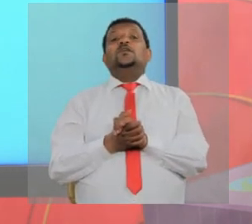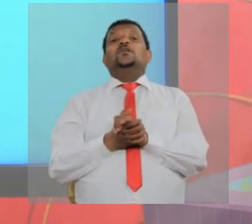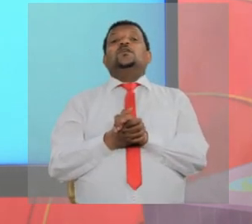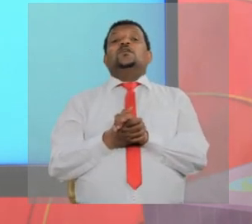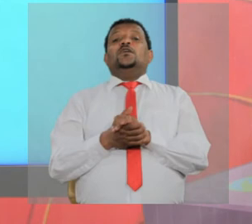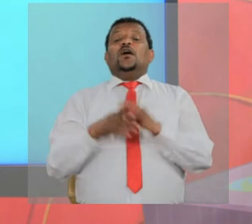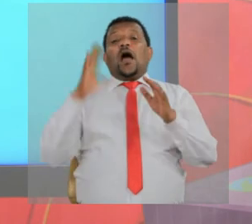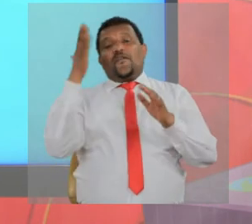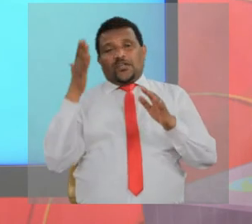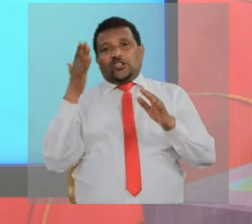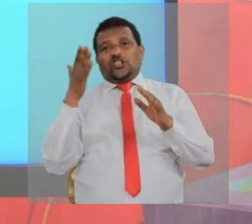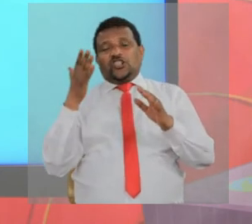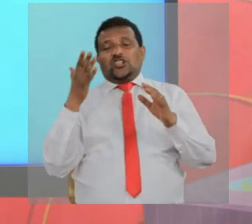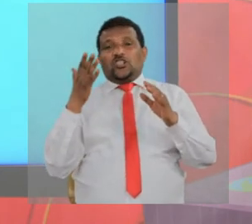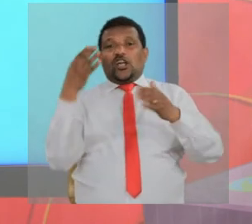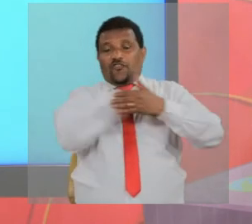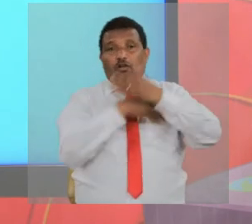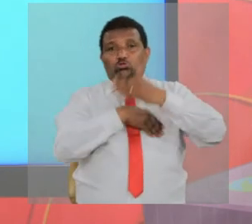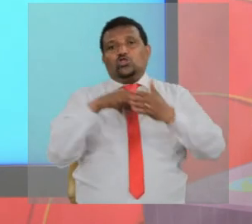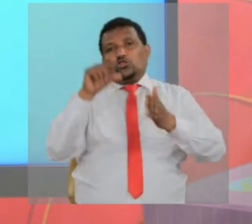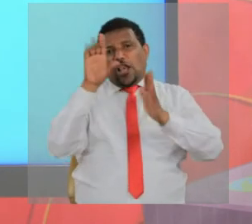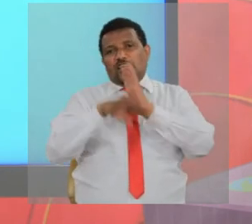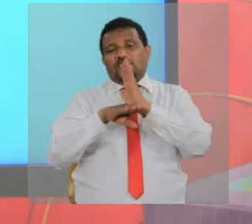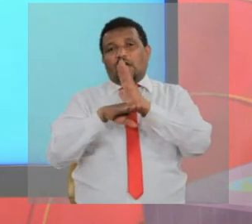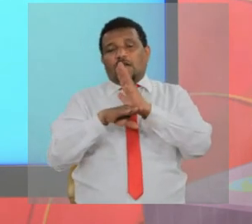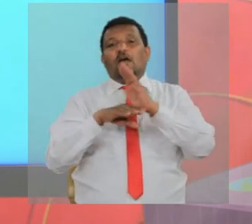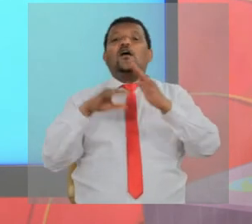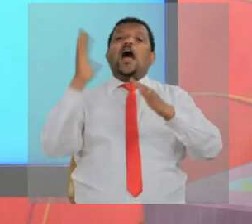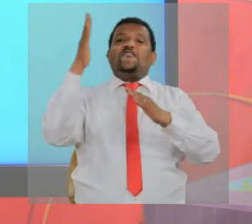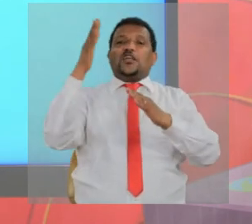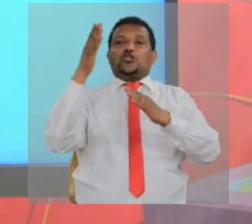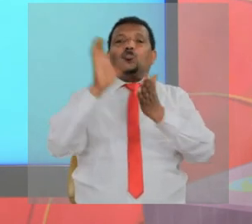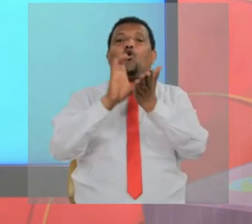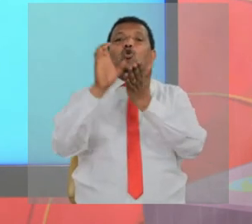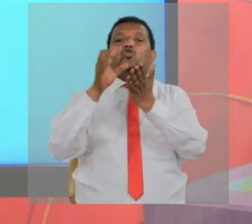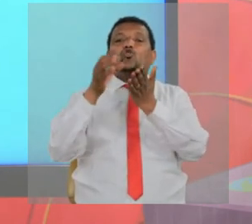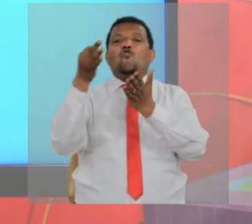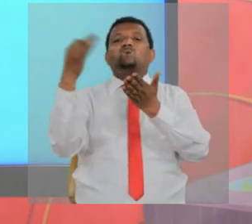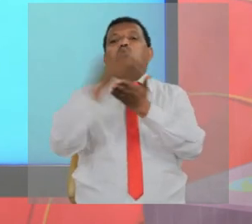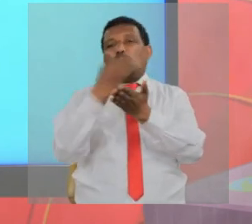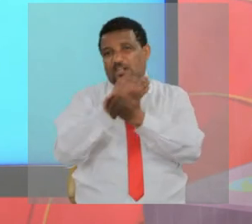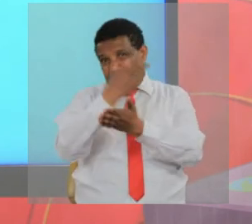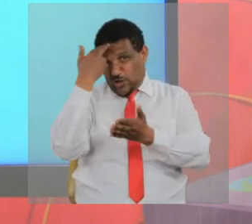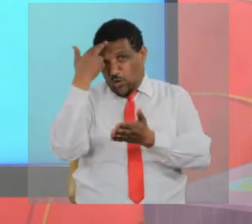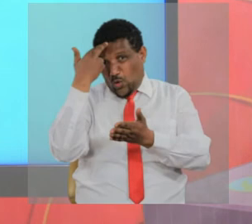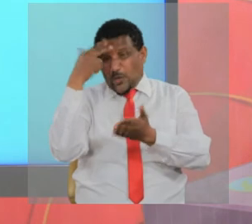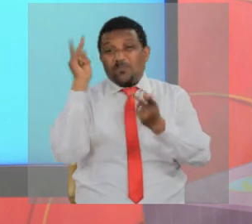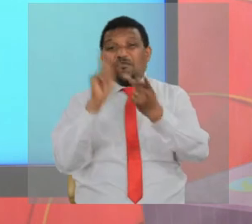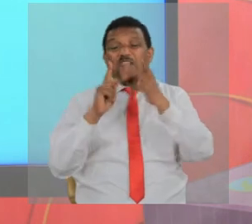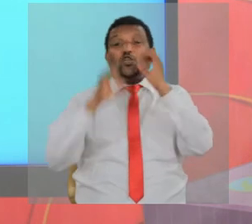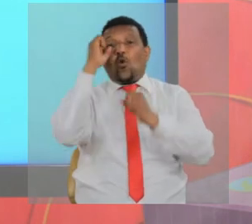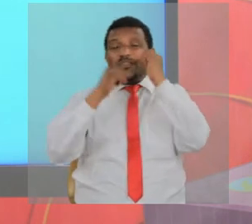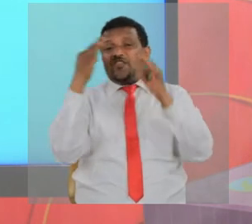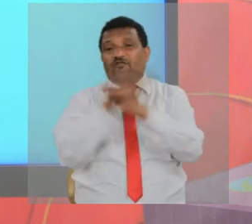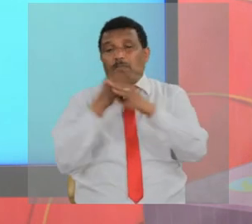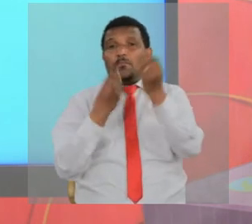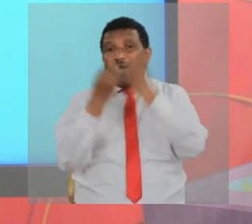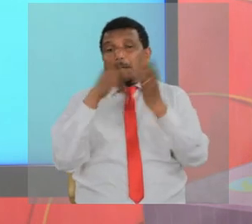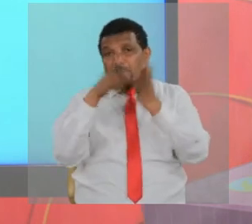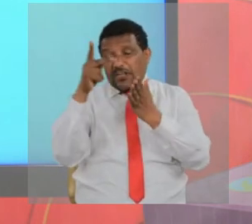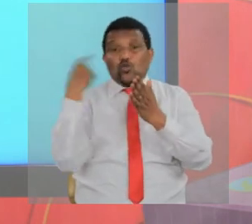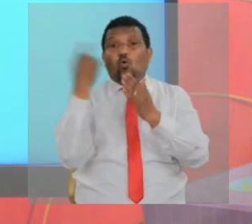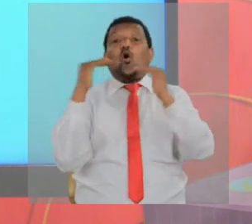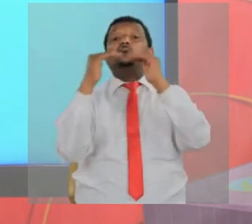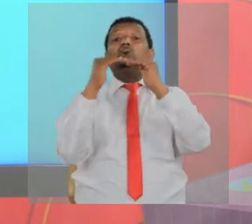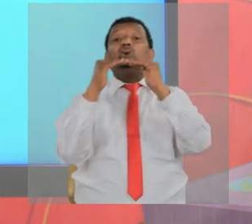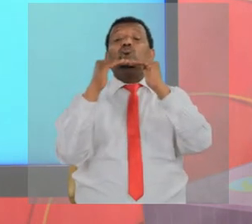the average revenue is less than the average cost of production, because a perfectly competitive firm's market price is